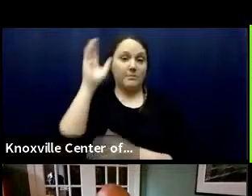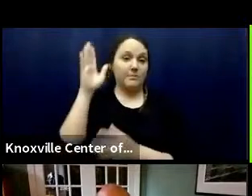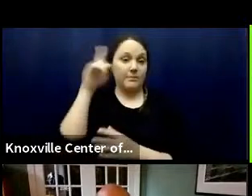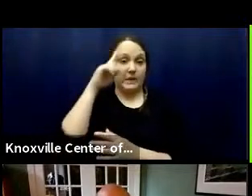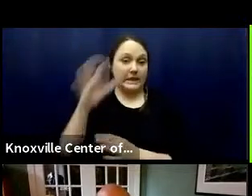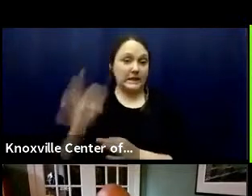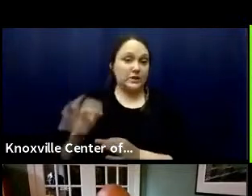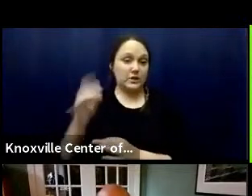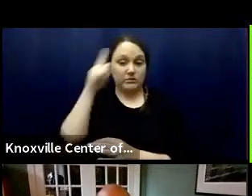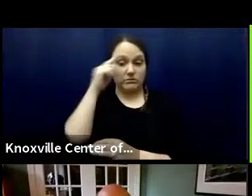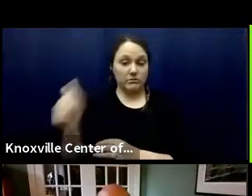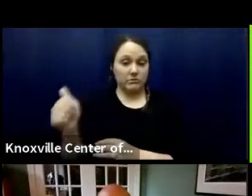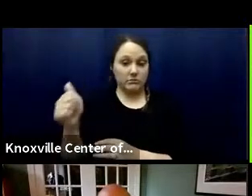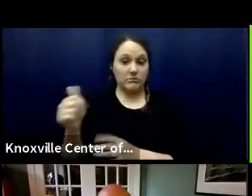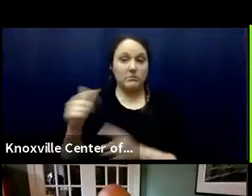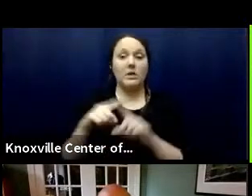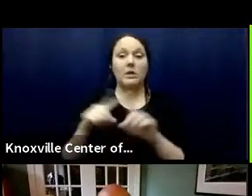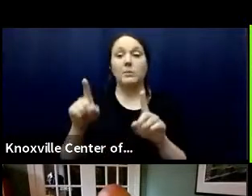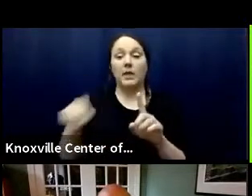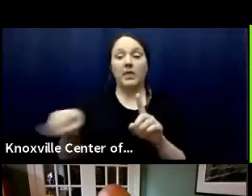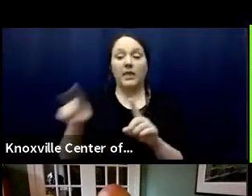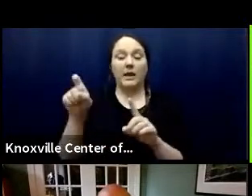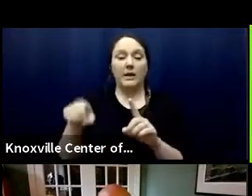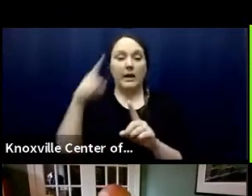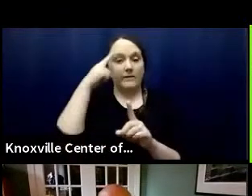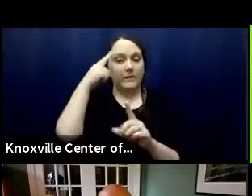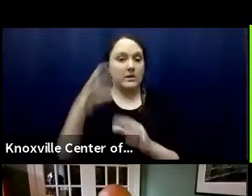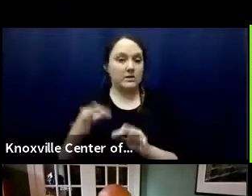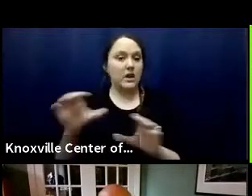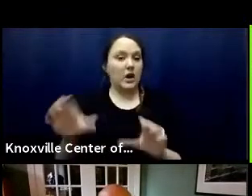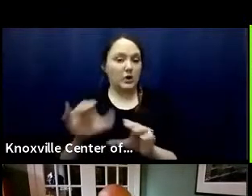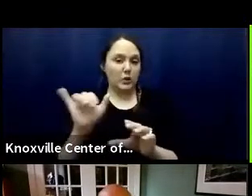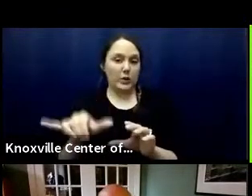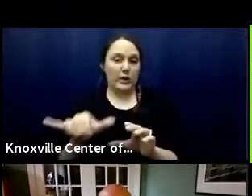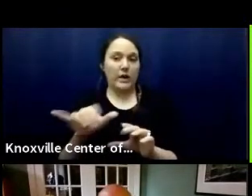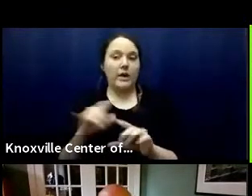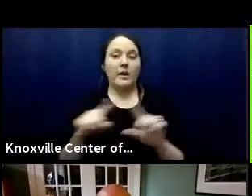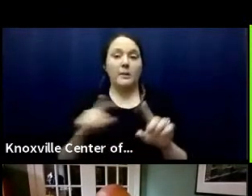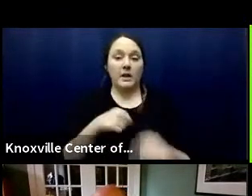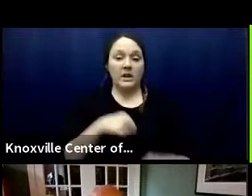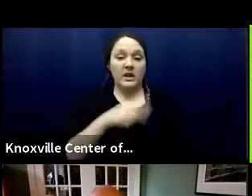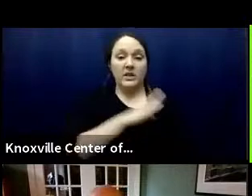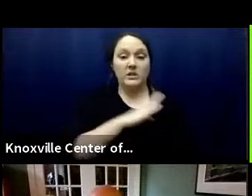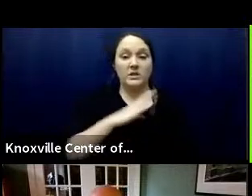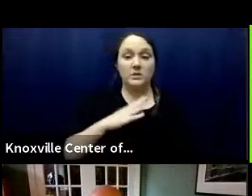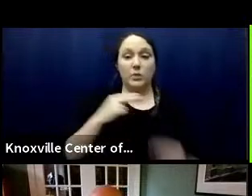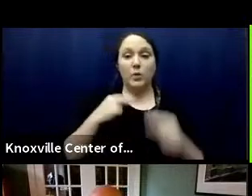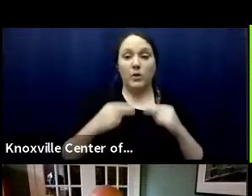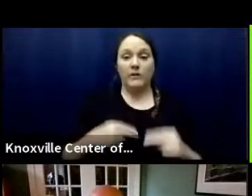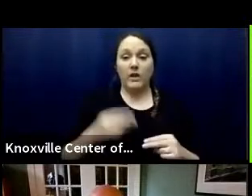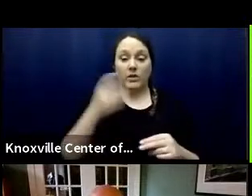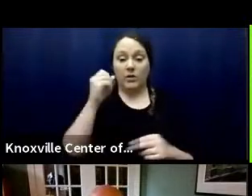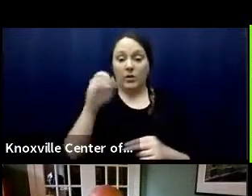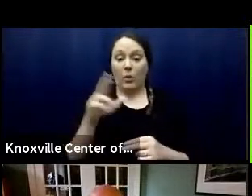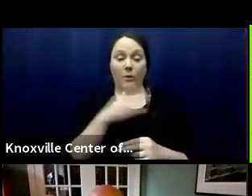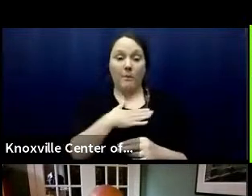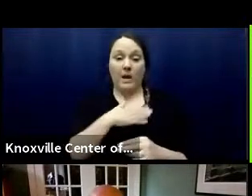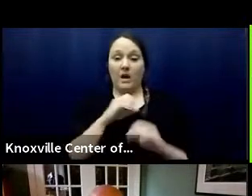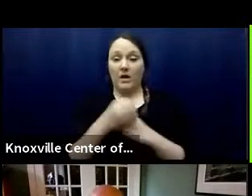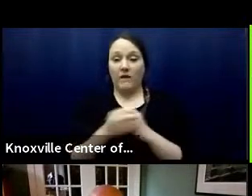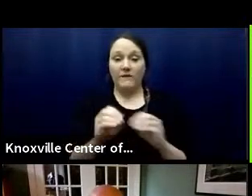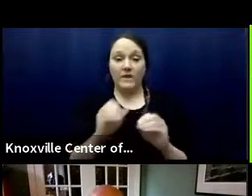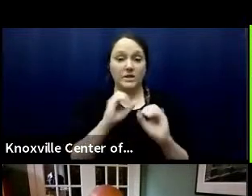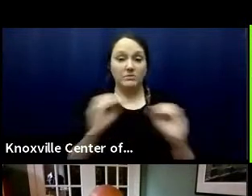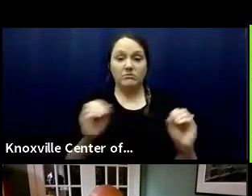enforcement agency. But they've got to choose to do that. And we don't, this Board of Health, nor my office for that matter, do not have